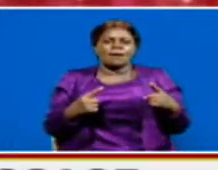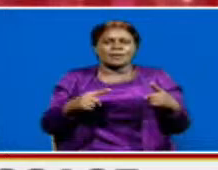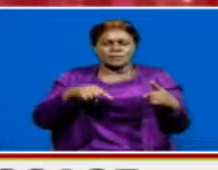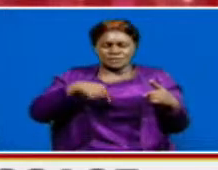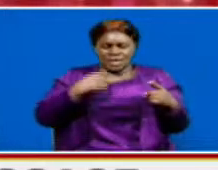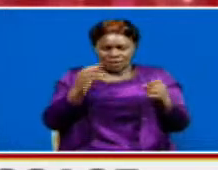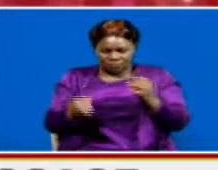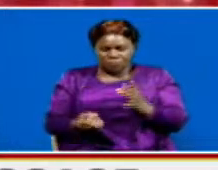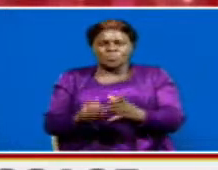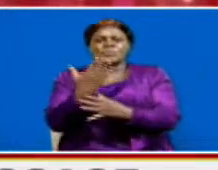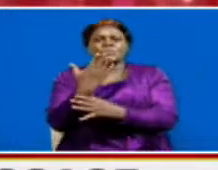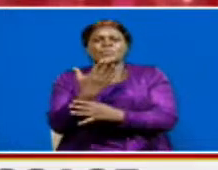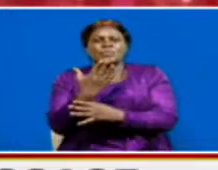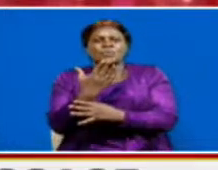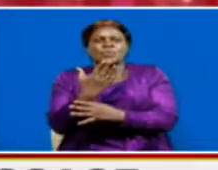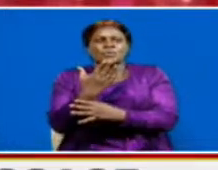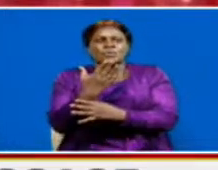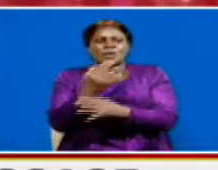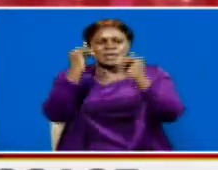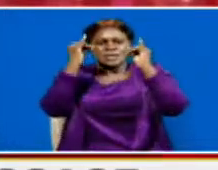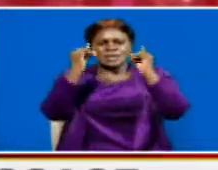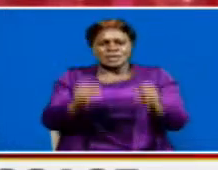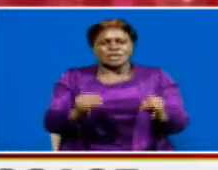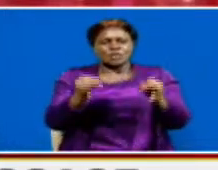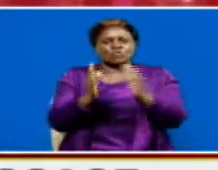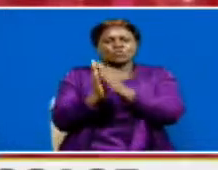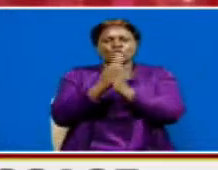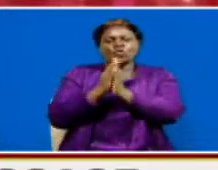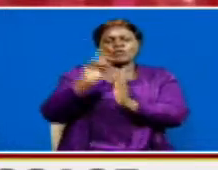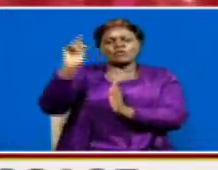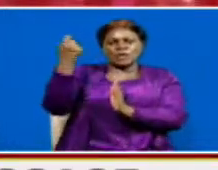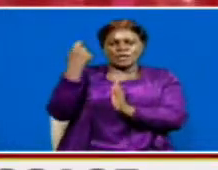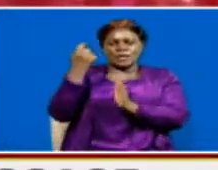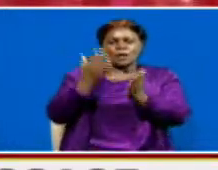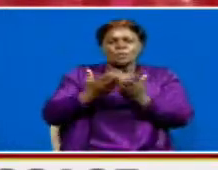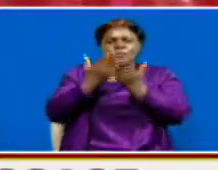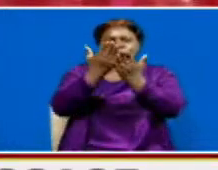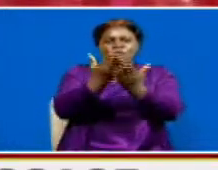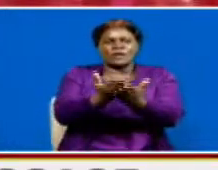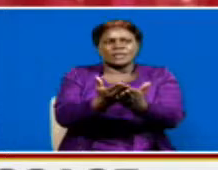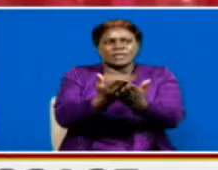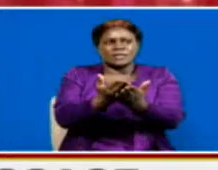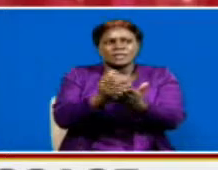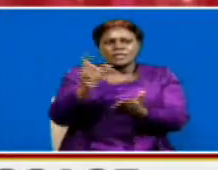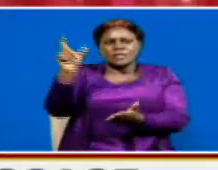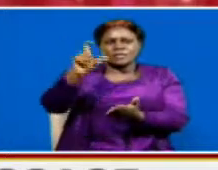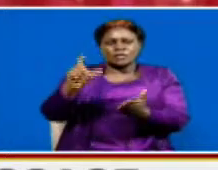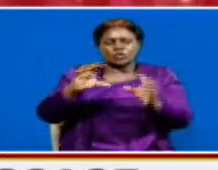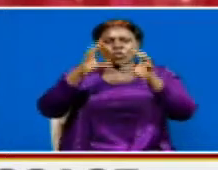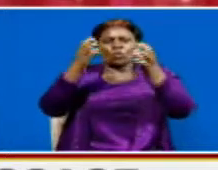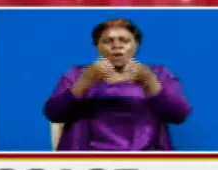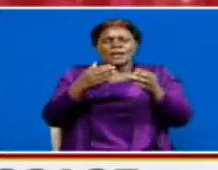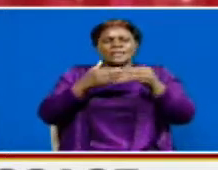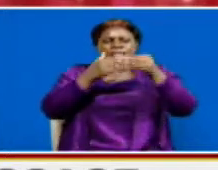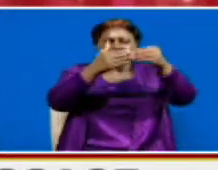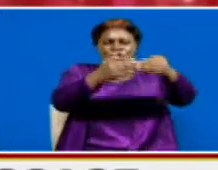have established a new profile for Kenya, providing regional and global